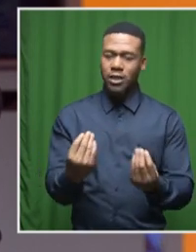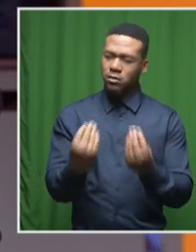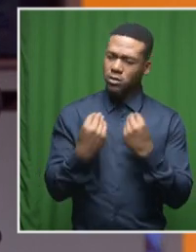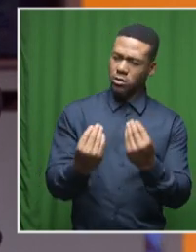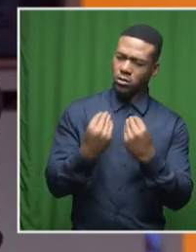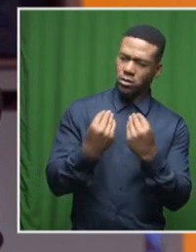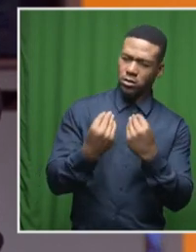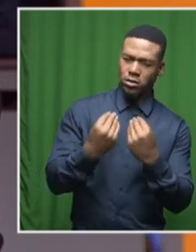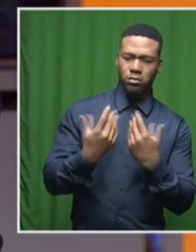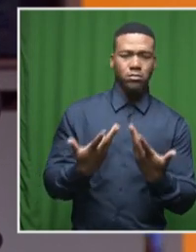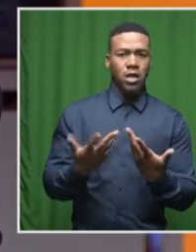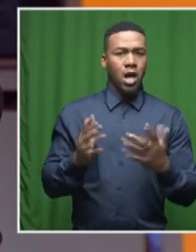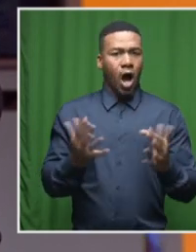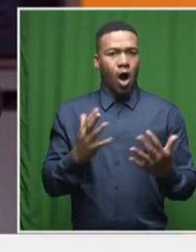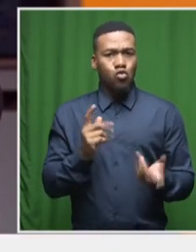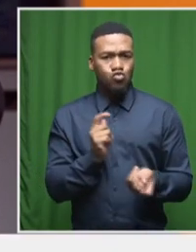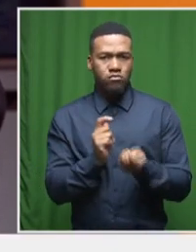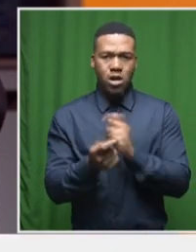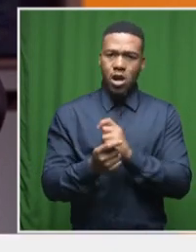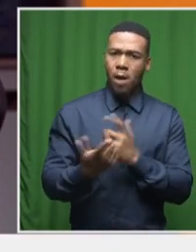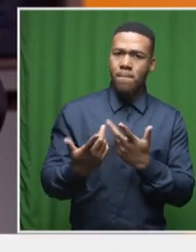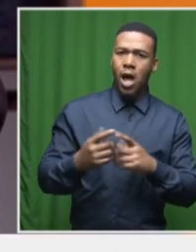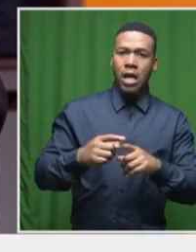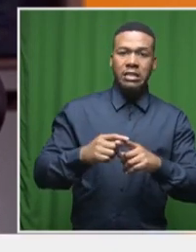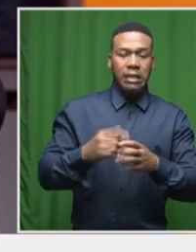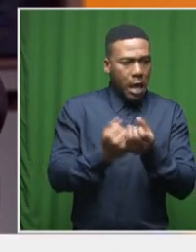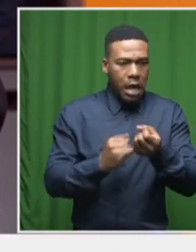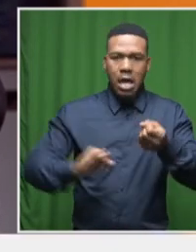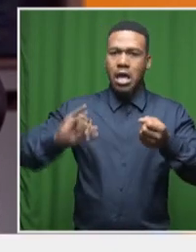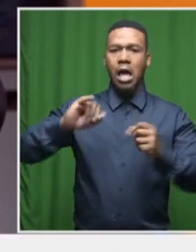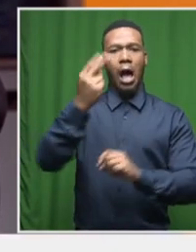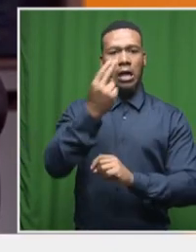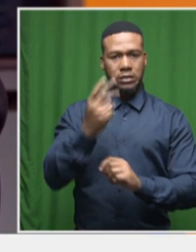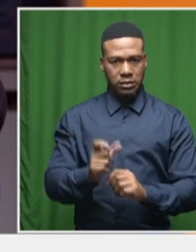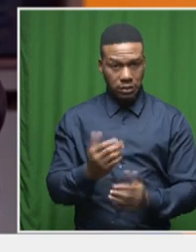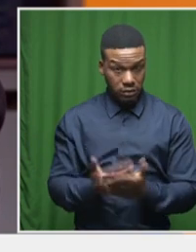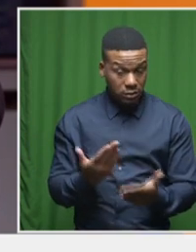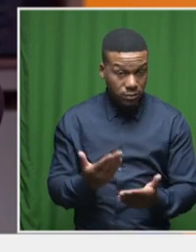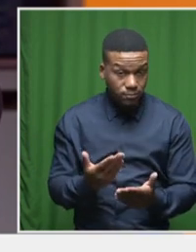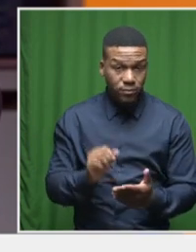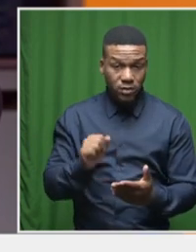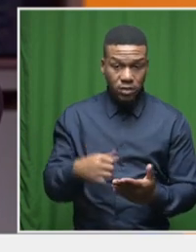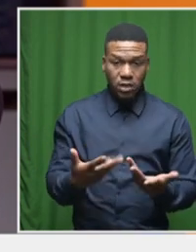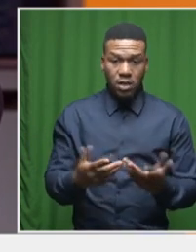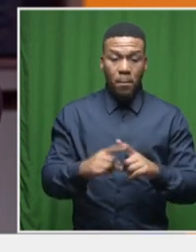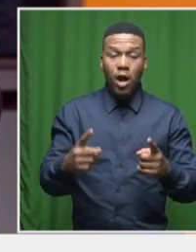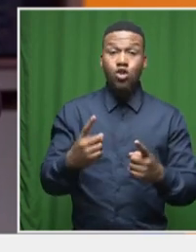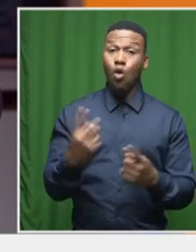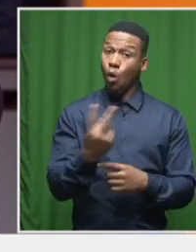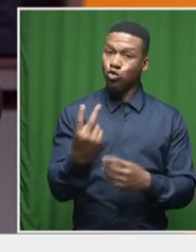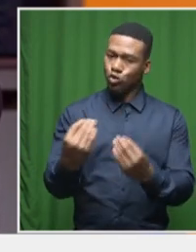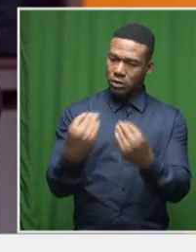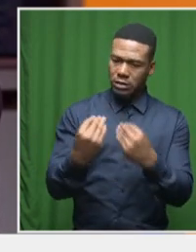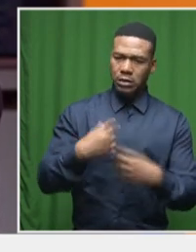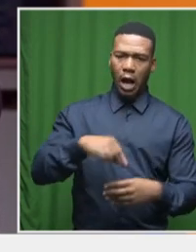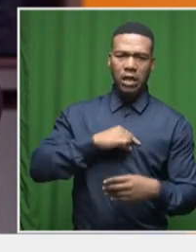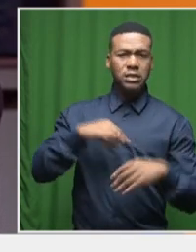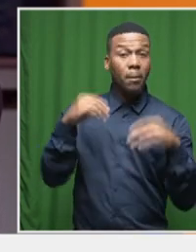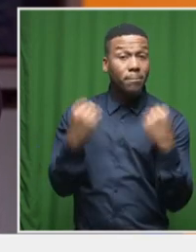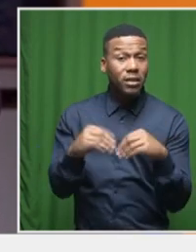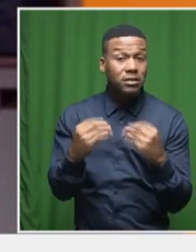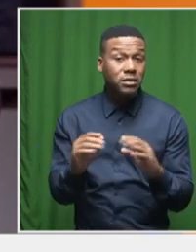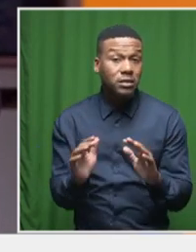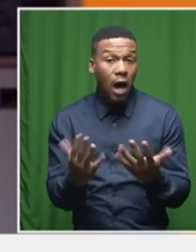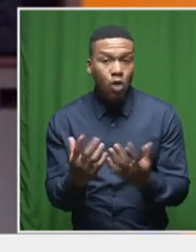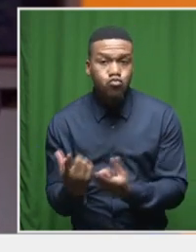look beyond just creating a beautiful image, but take it into the business side of it and become our